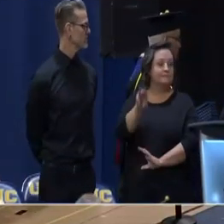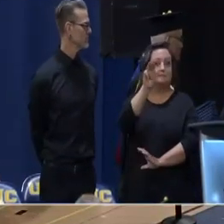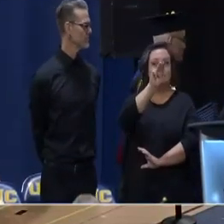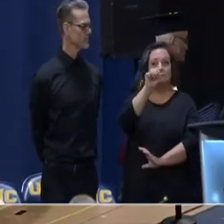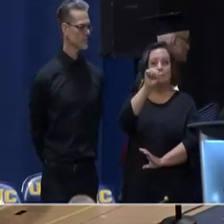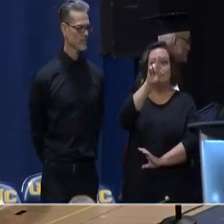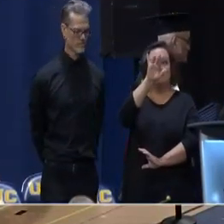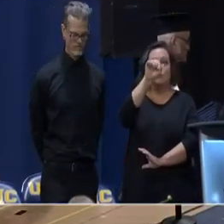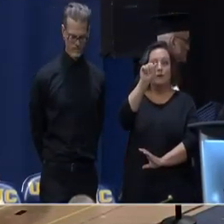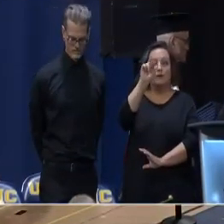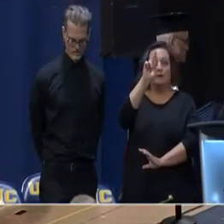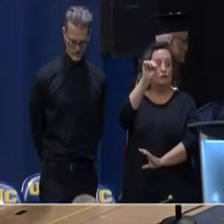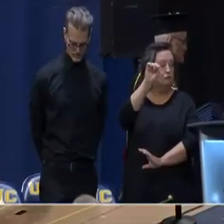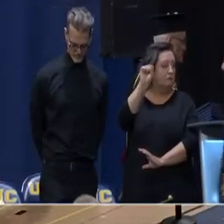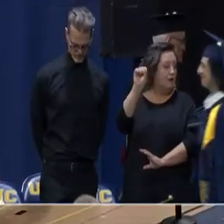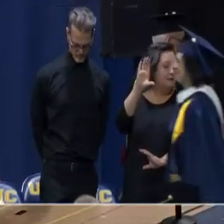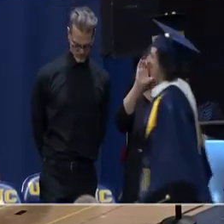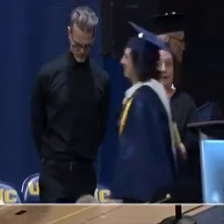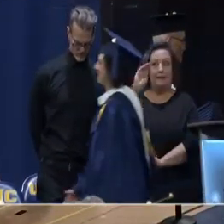Maria Ross Campsey.